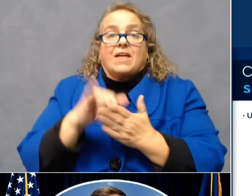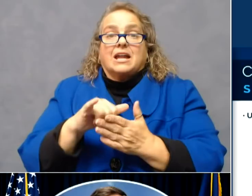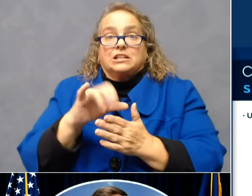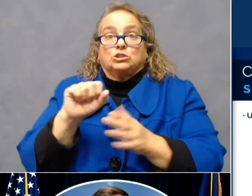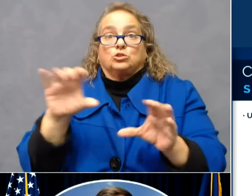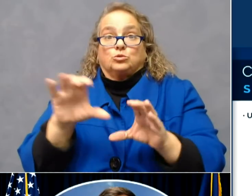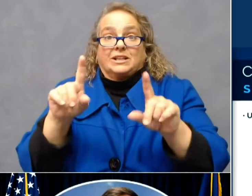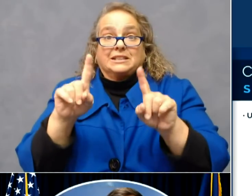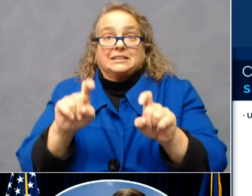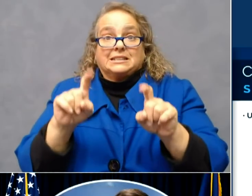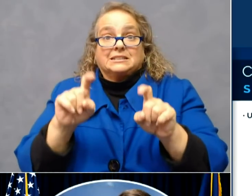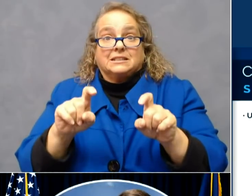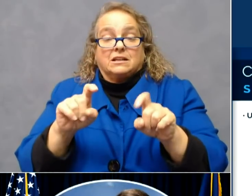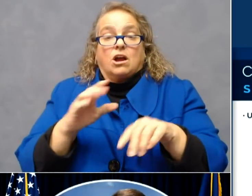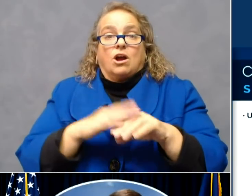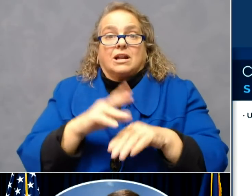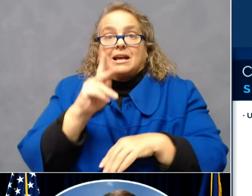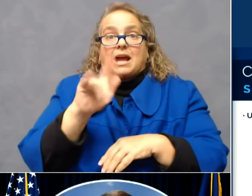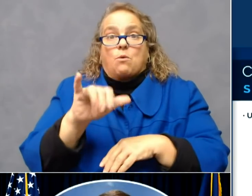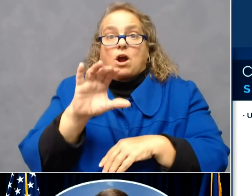on